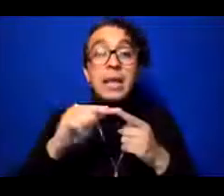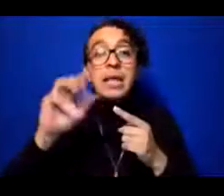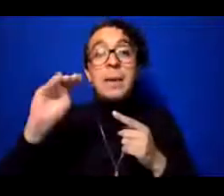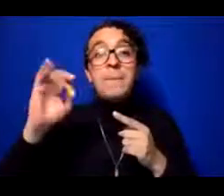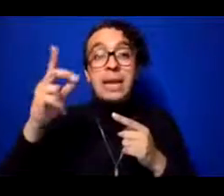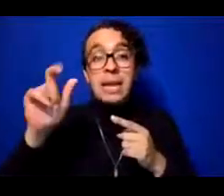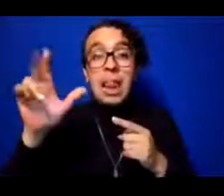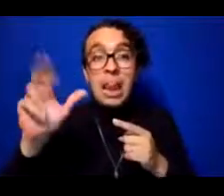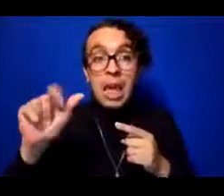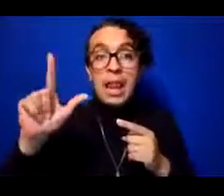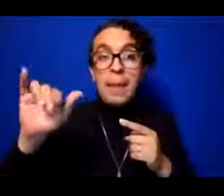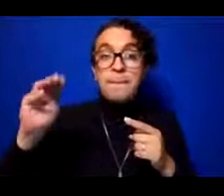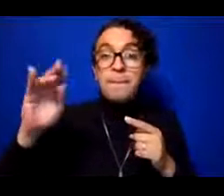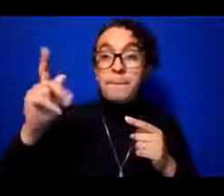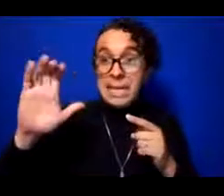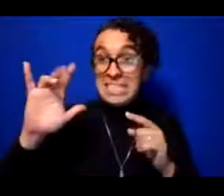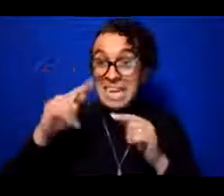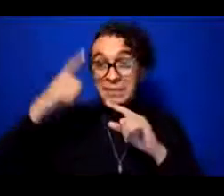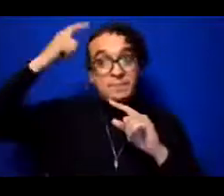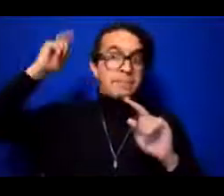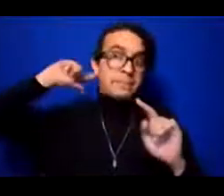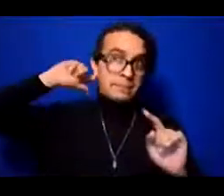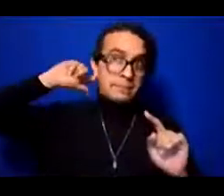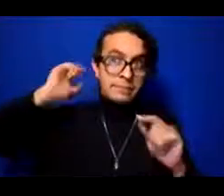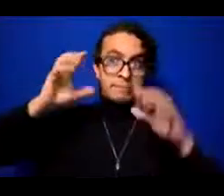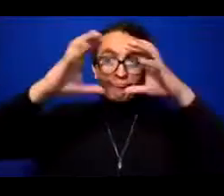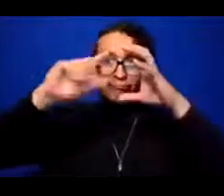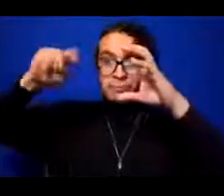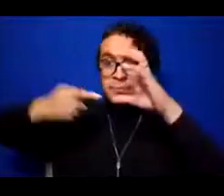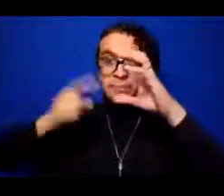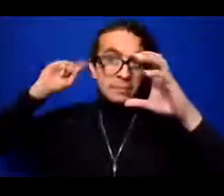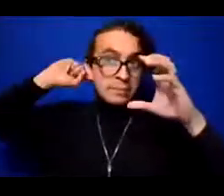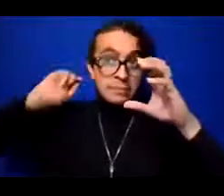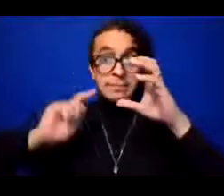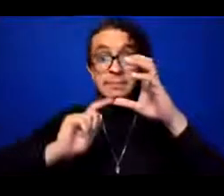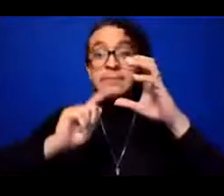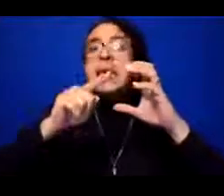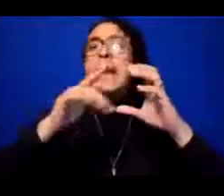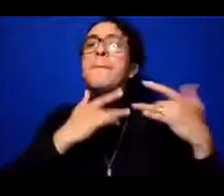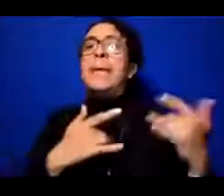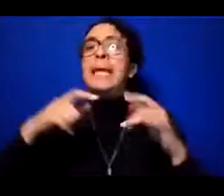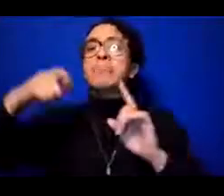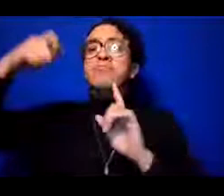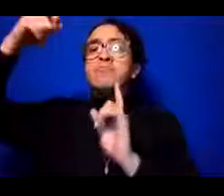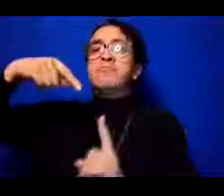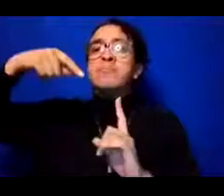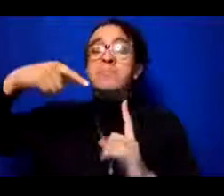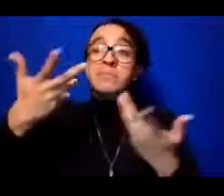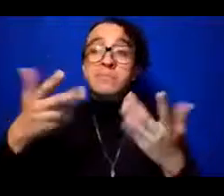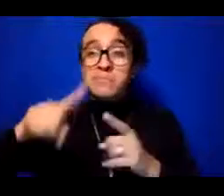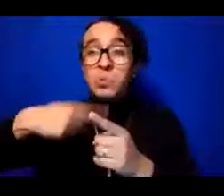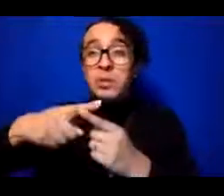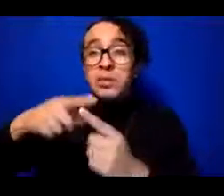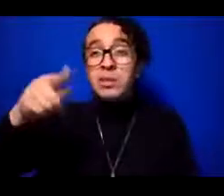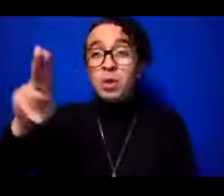hippocampus, it's at the base of the brain, is turned on usually around puberty. So in a